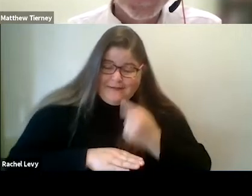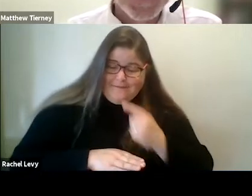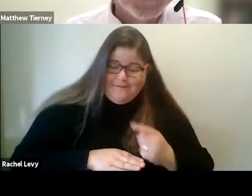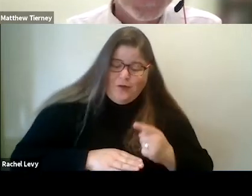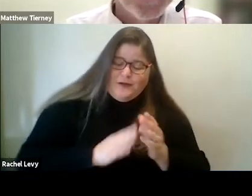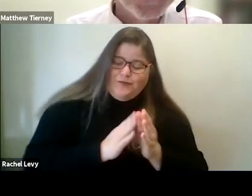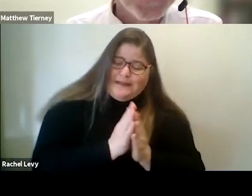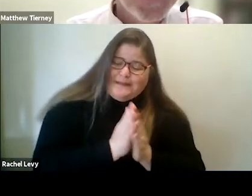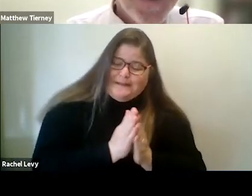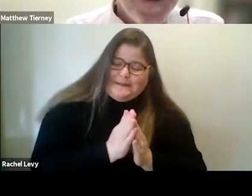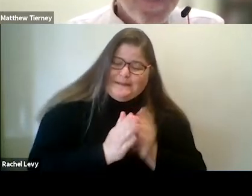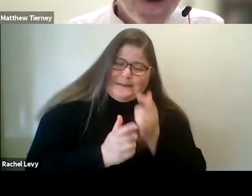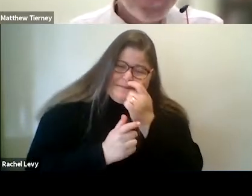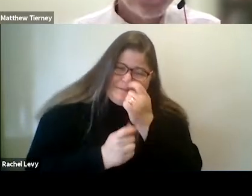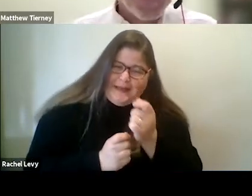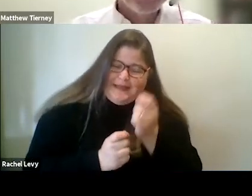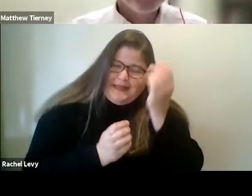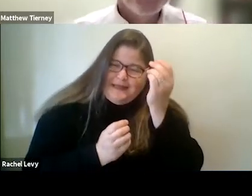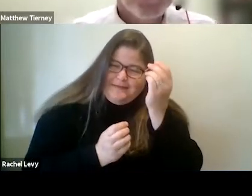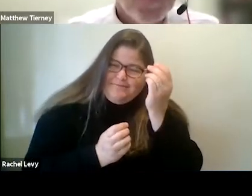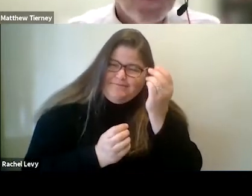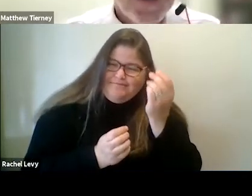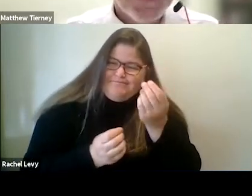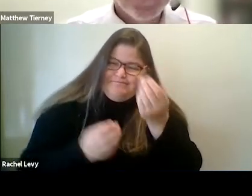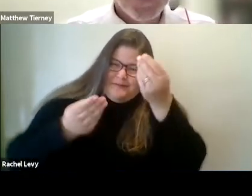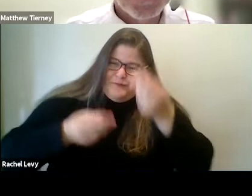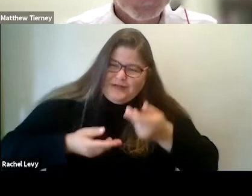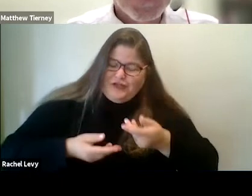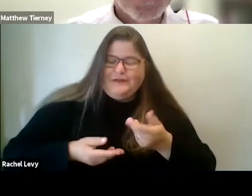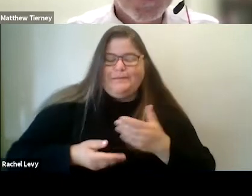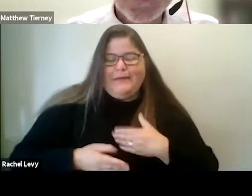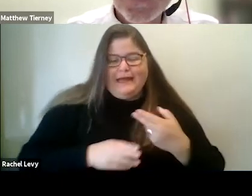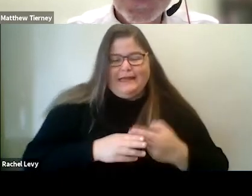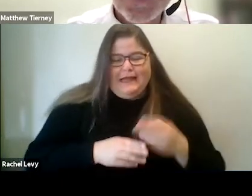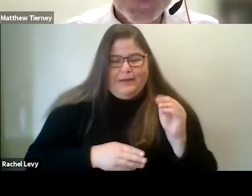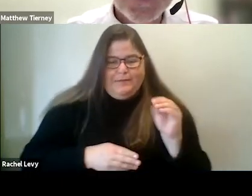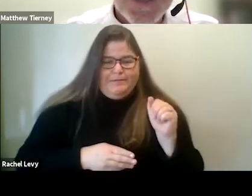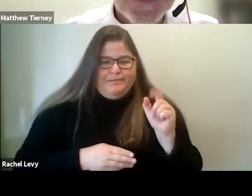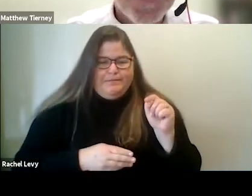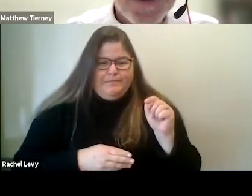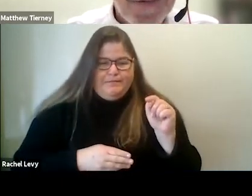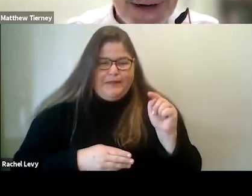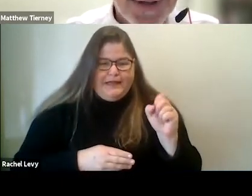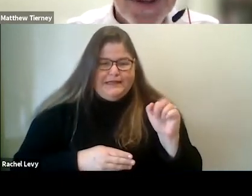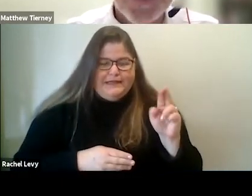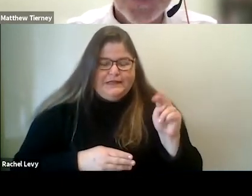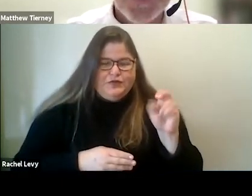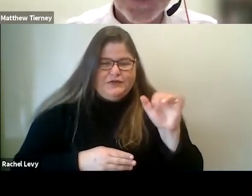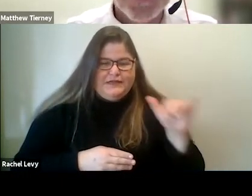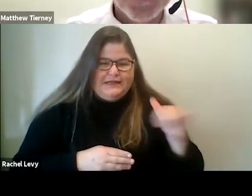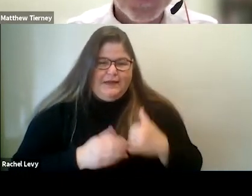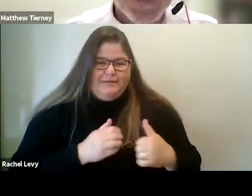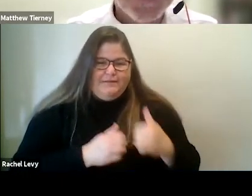us to the next steps. My name is Matt Tierney. I'm current president of the American Psychiatric Nurses Association, and it's my great pleasure